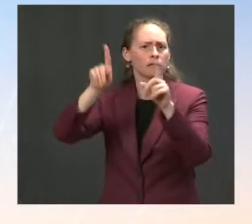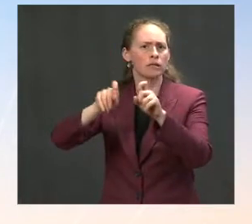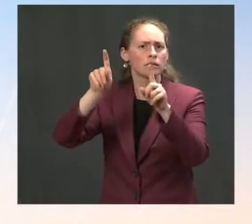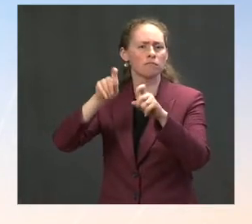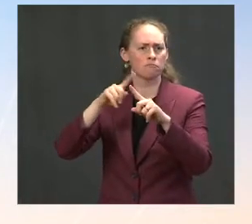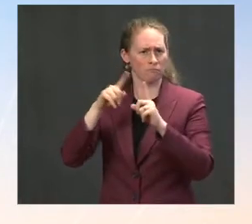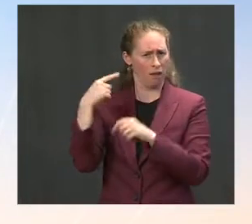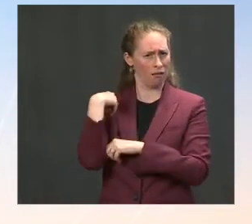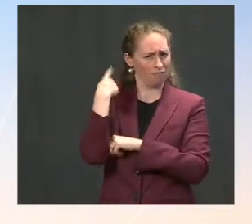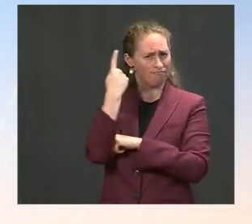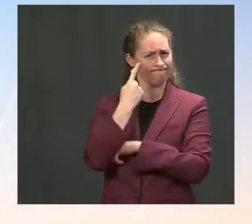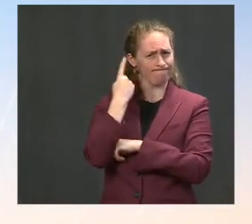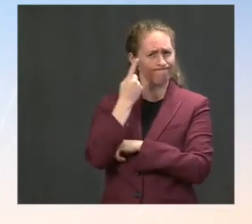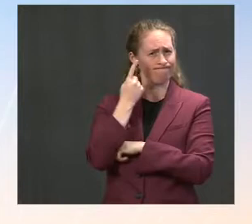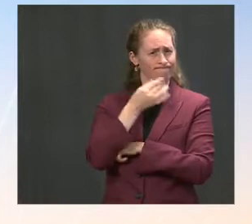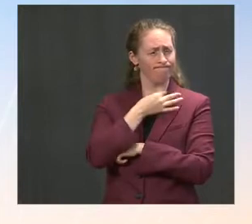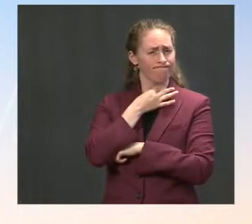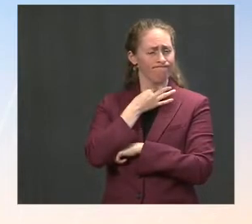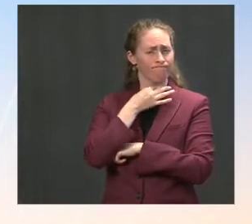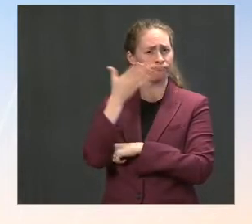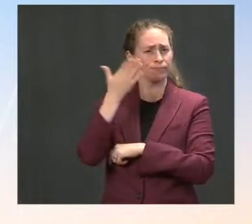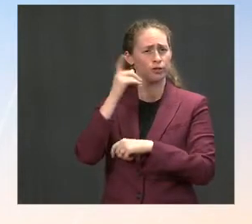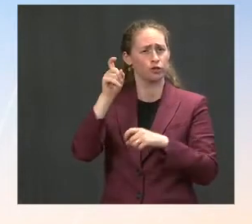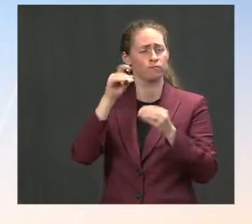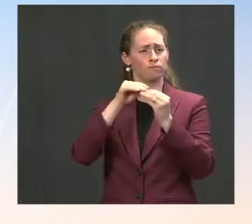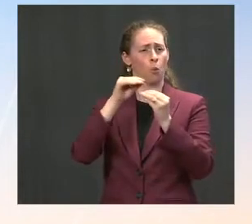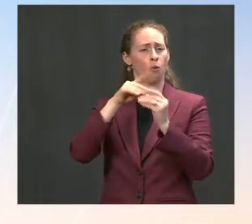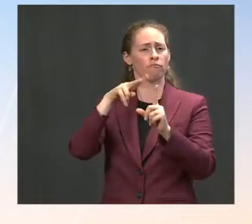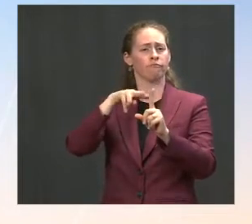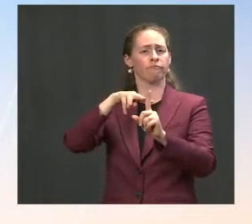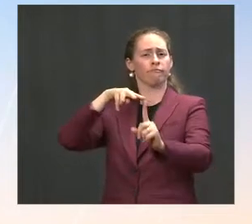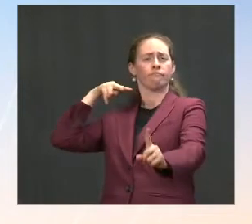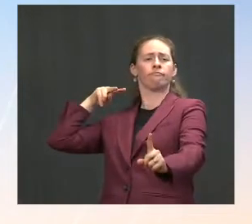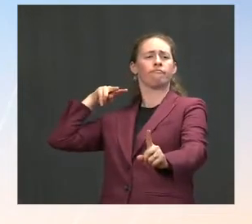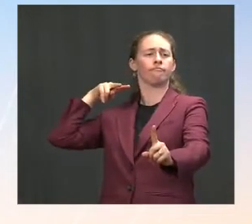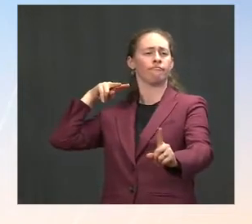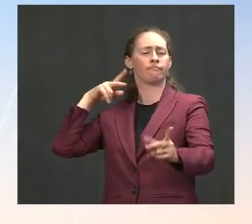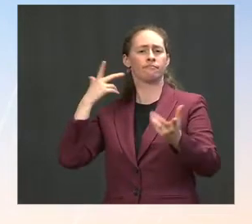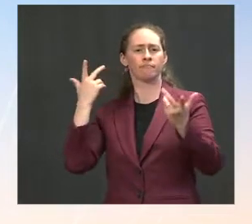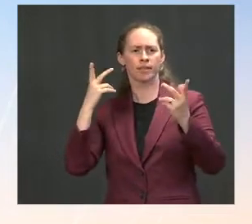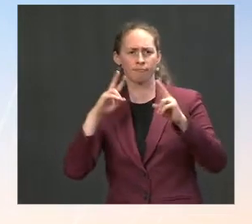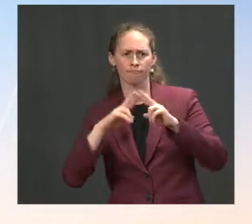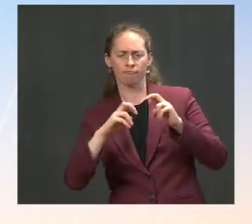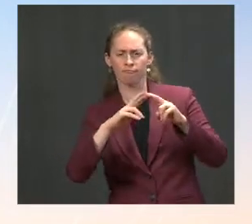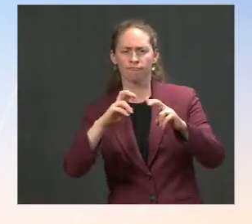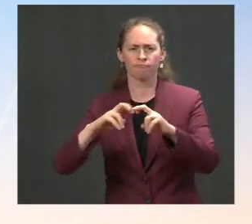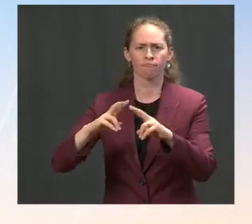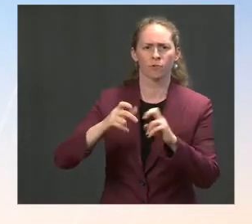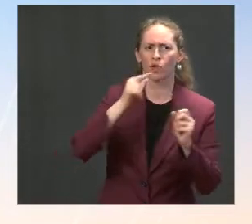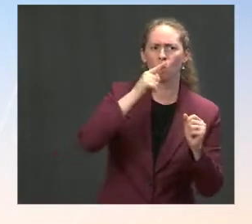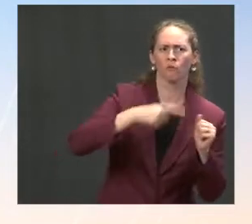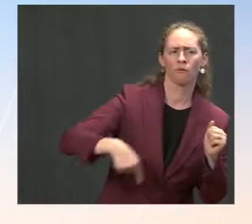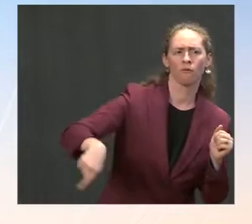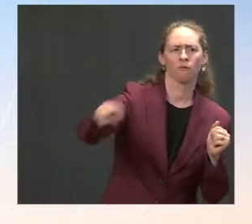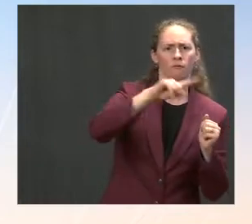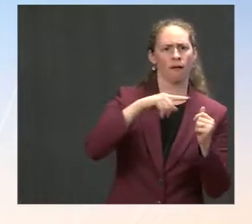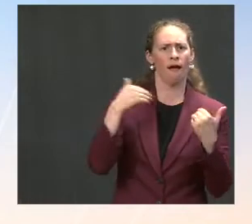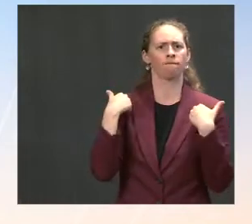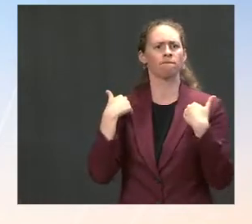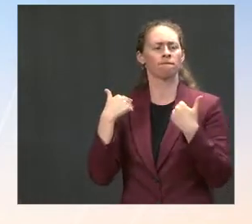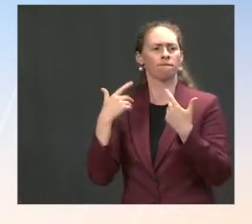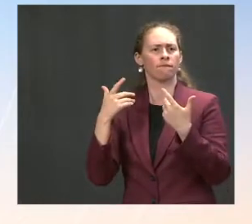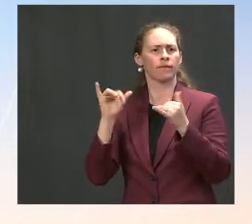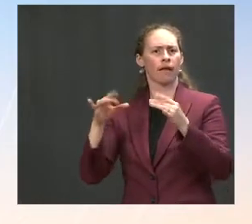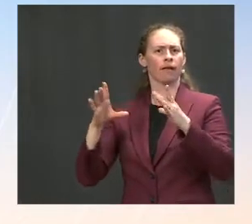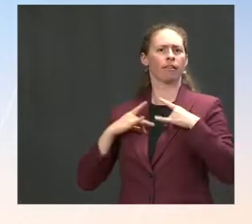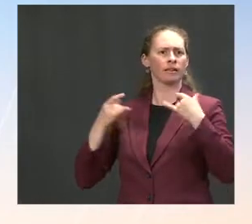more broader net on breakthrough cases? Would the president support that to get a better picture of breakthrough? And